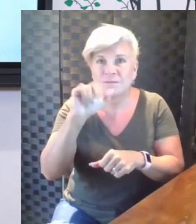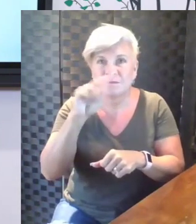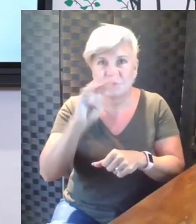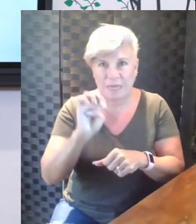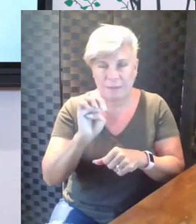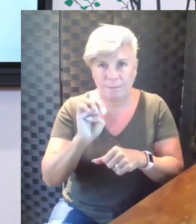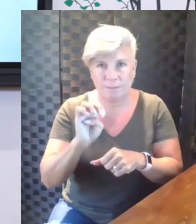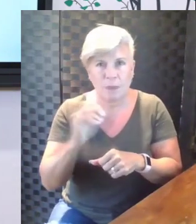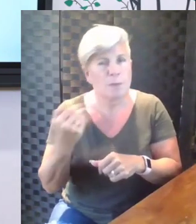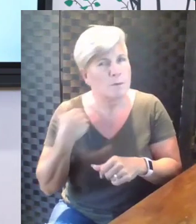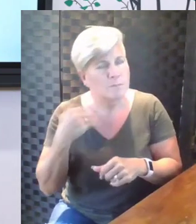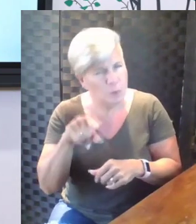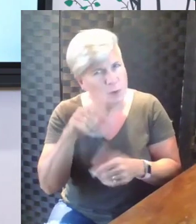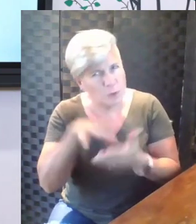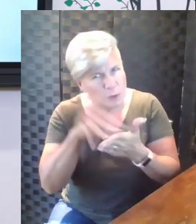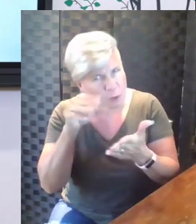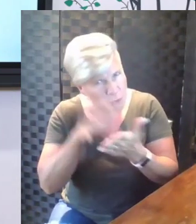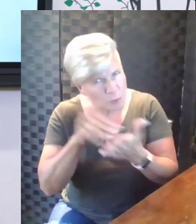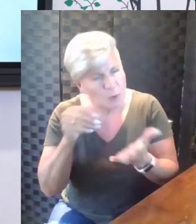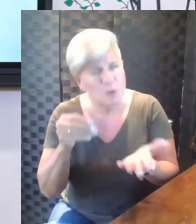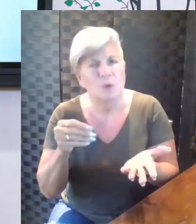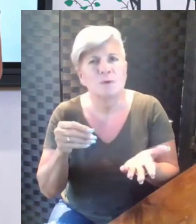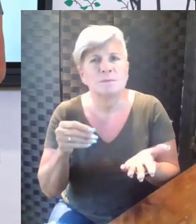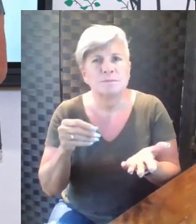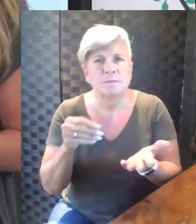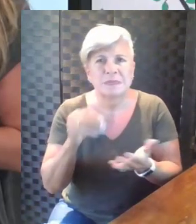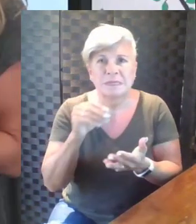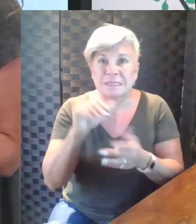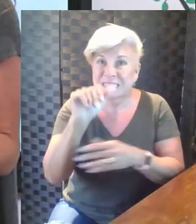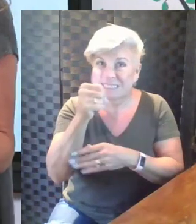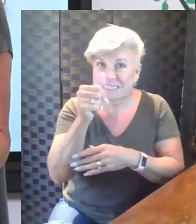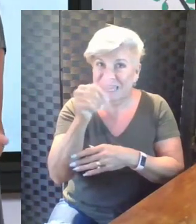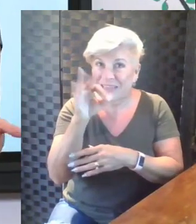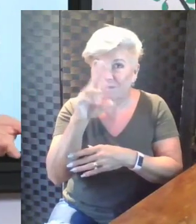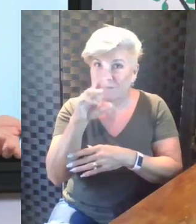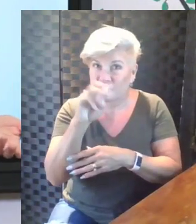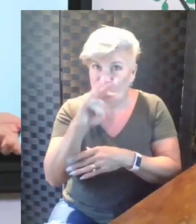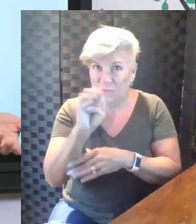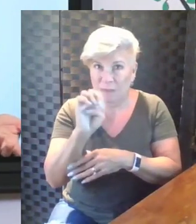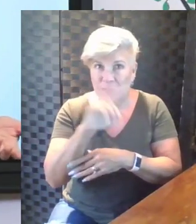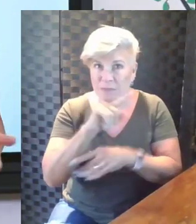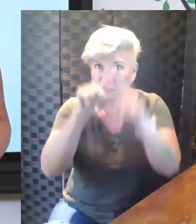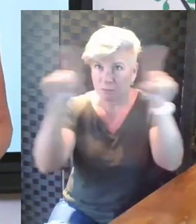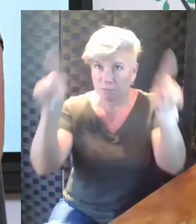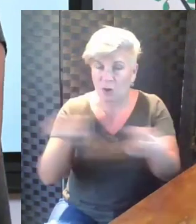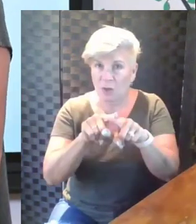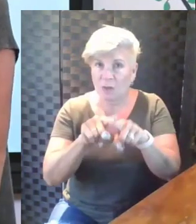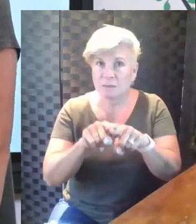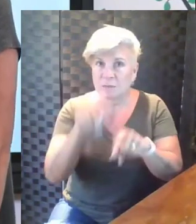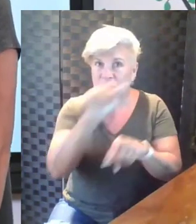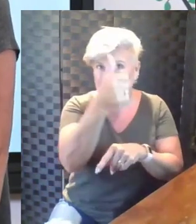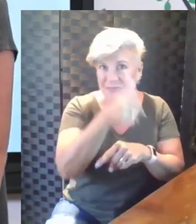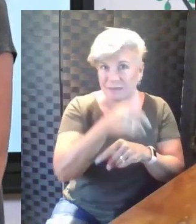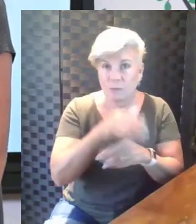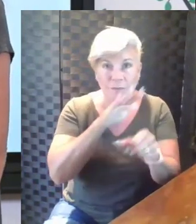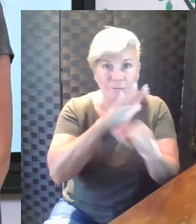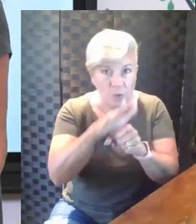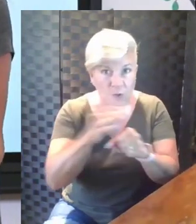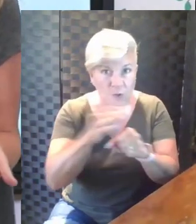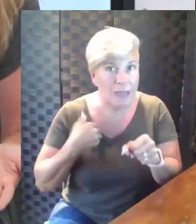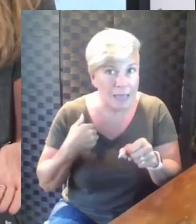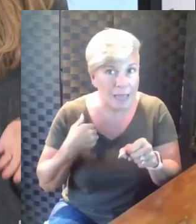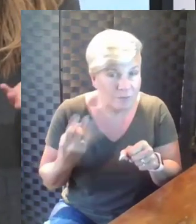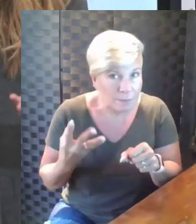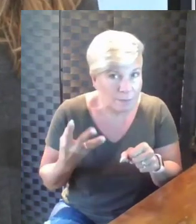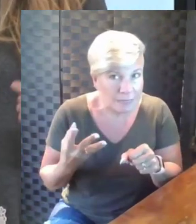from past lessons and from what your teacher might have taught you this year that a 10 frame is just a frame with 10 boxes. When it's full, we have how many in